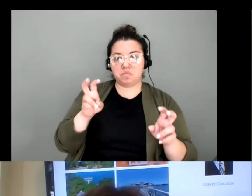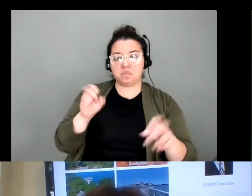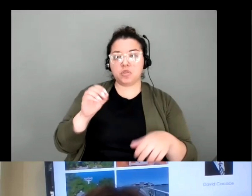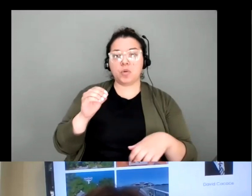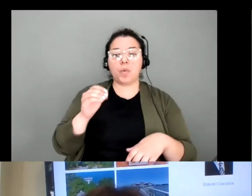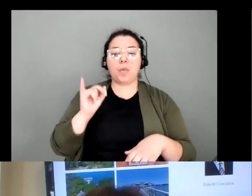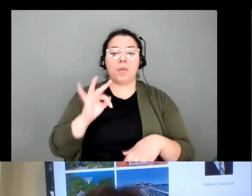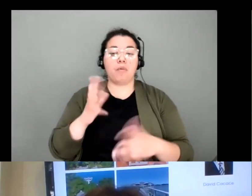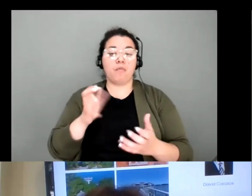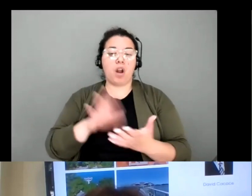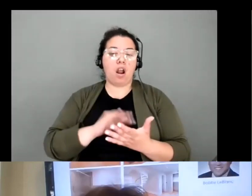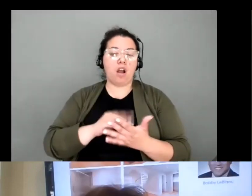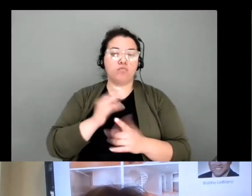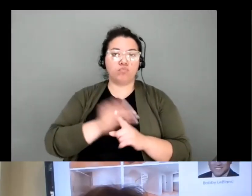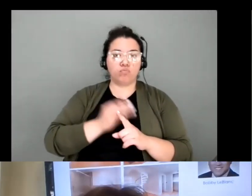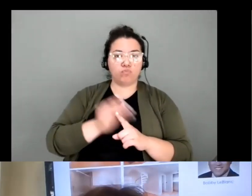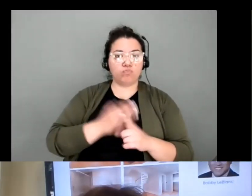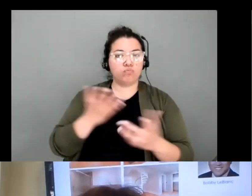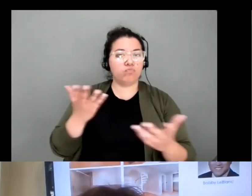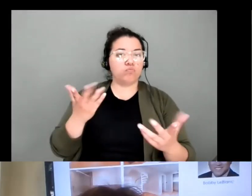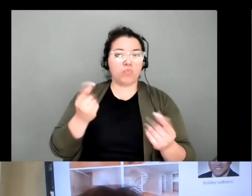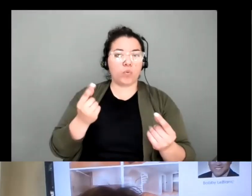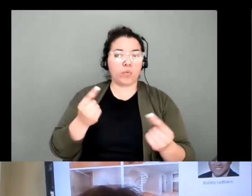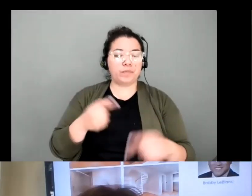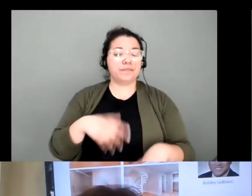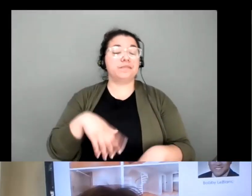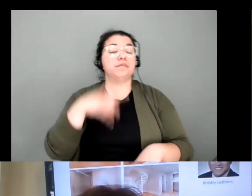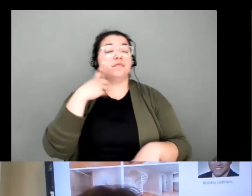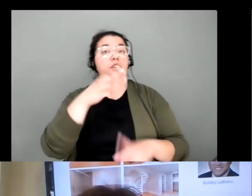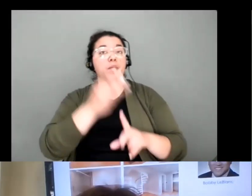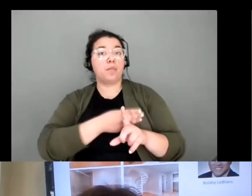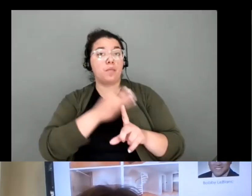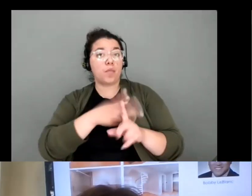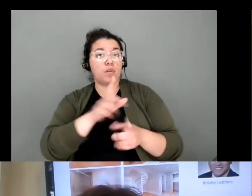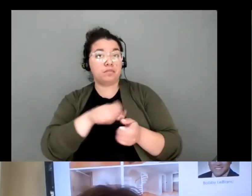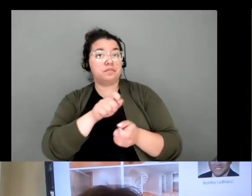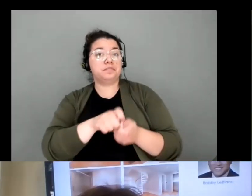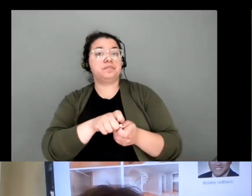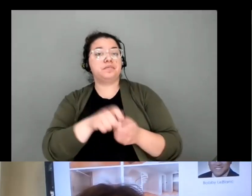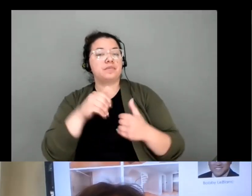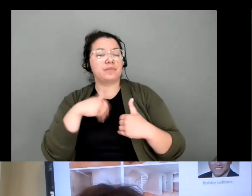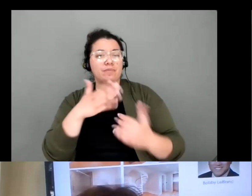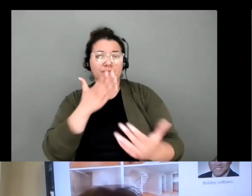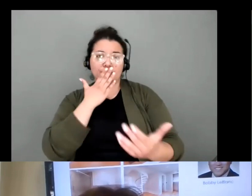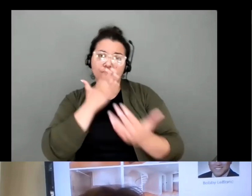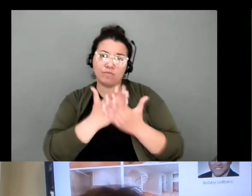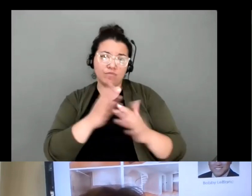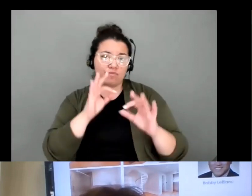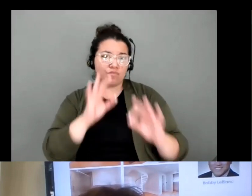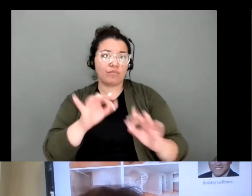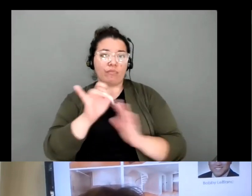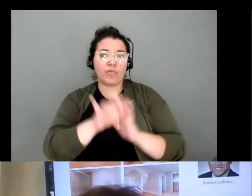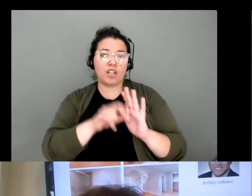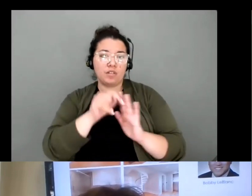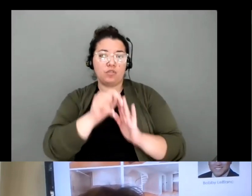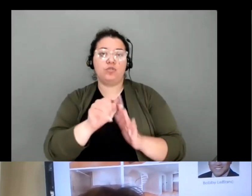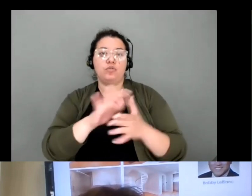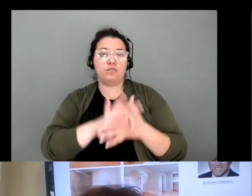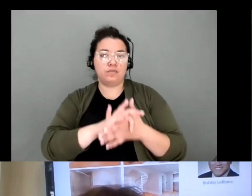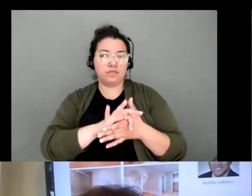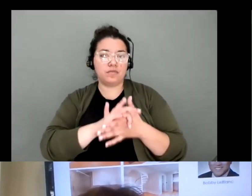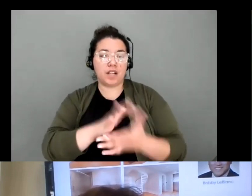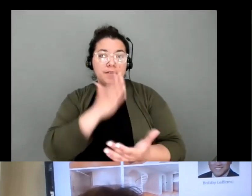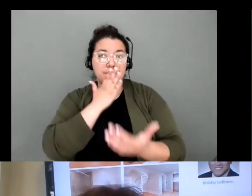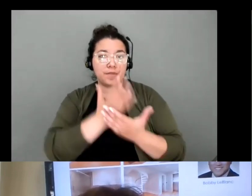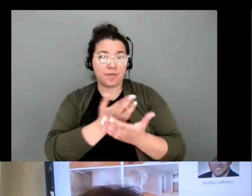could they learn more? For mortgage, there are great YouTube videos out there and great resources,